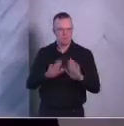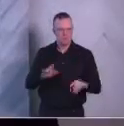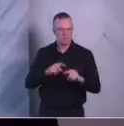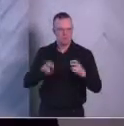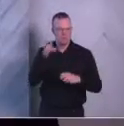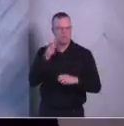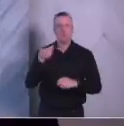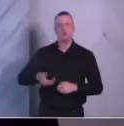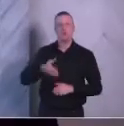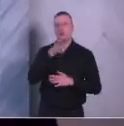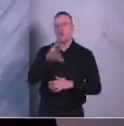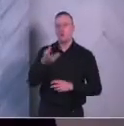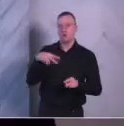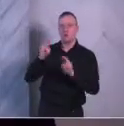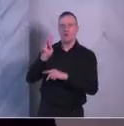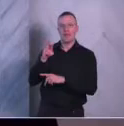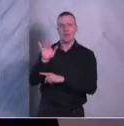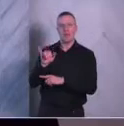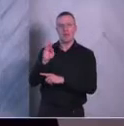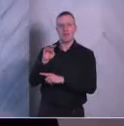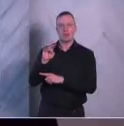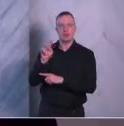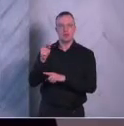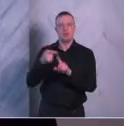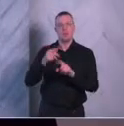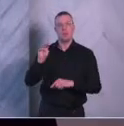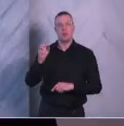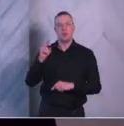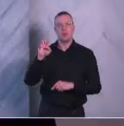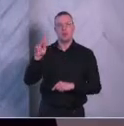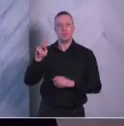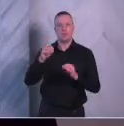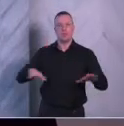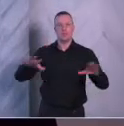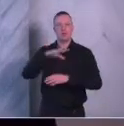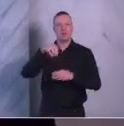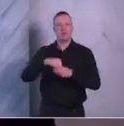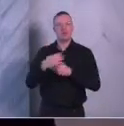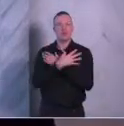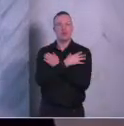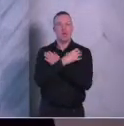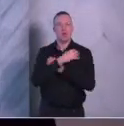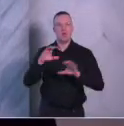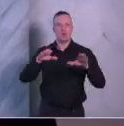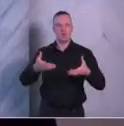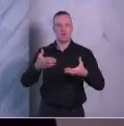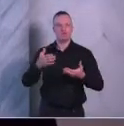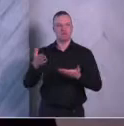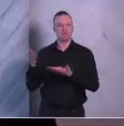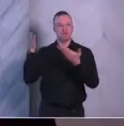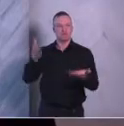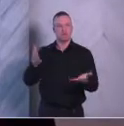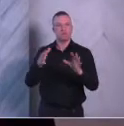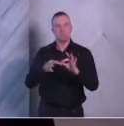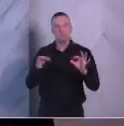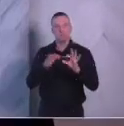Grandmother Kathy Brandt from Tyendinaga Mohawk Territory, and I sit with the Bear Clan. And I bring to you the words before all